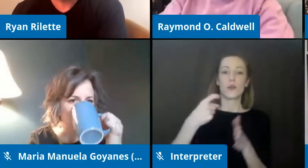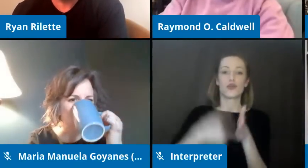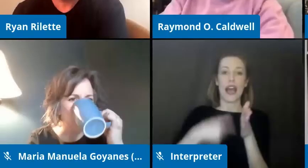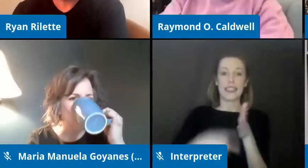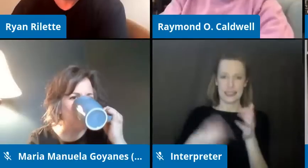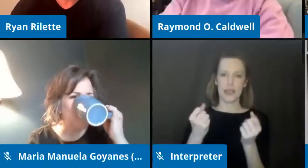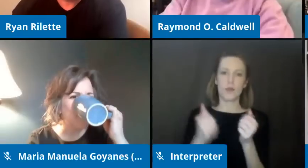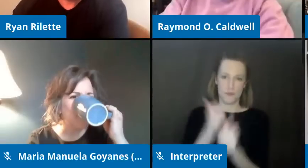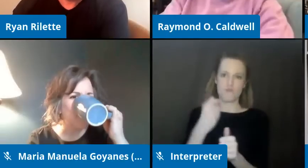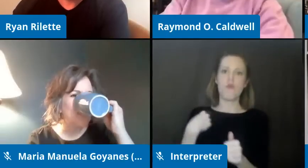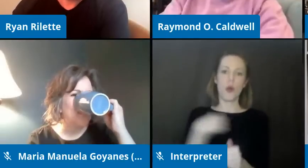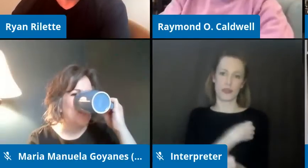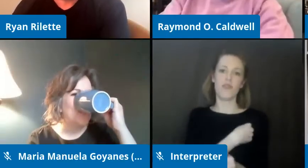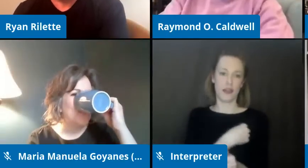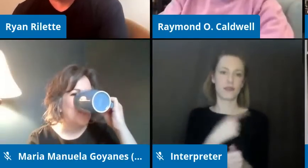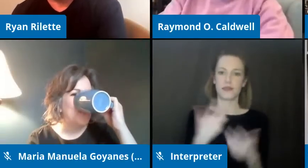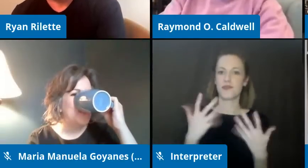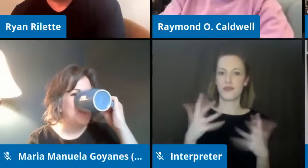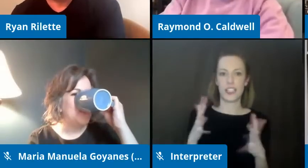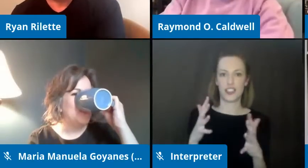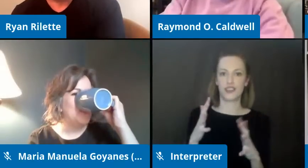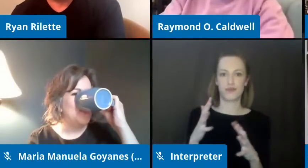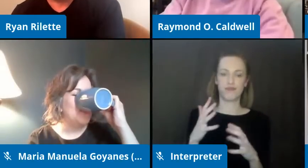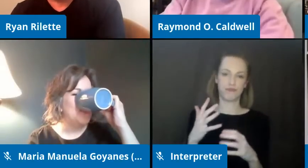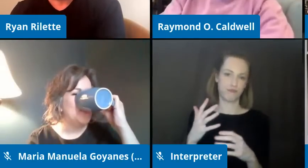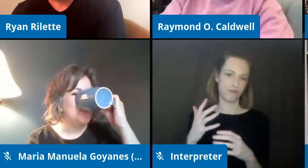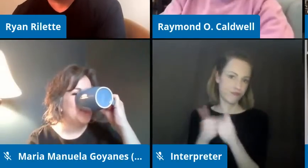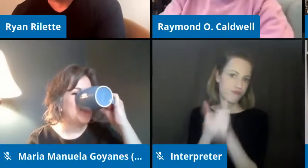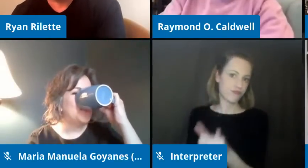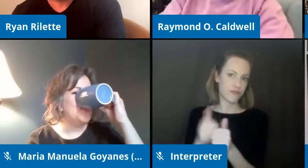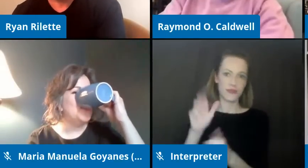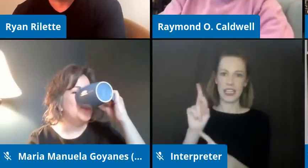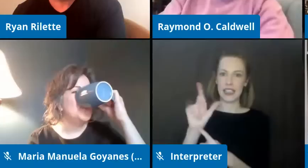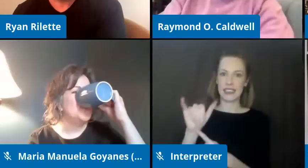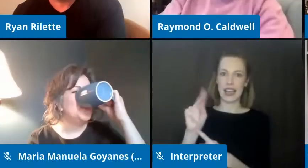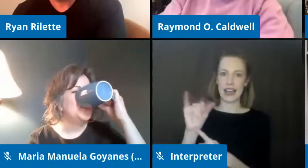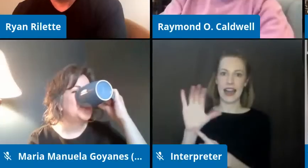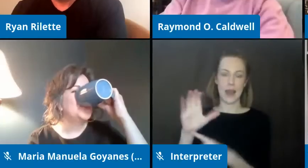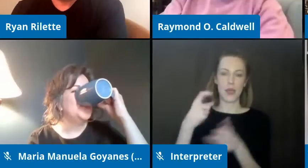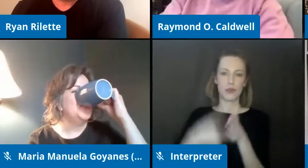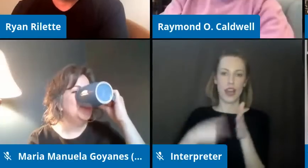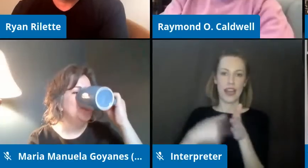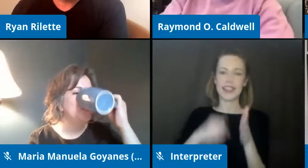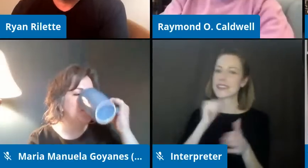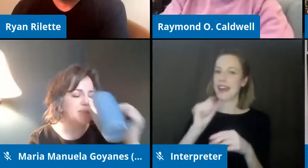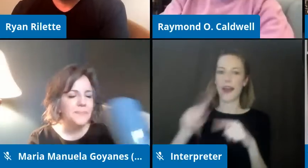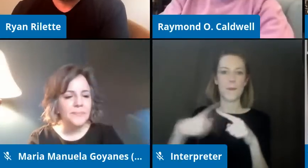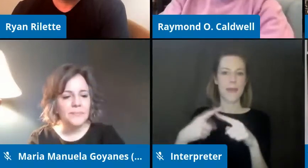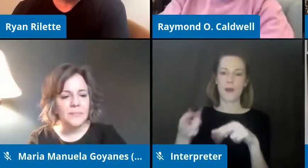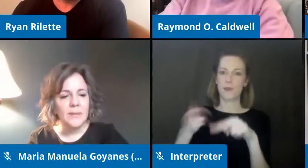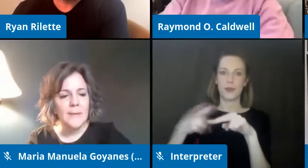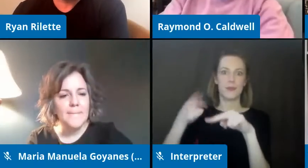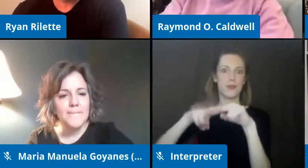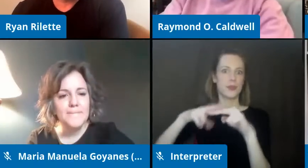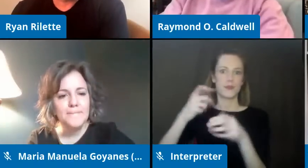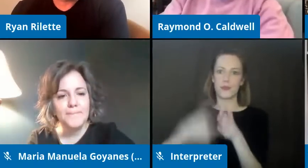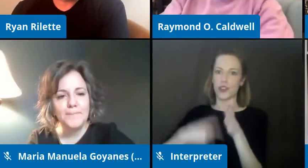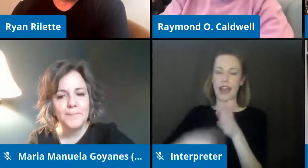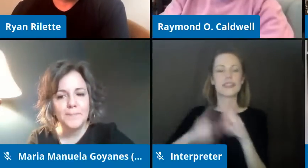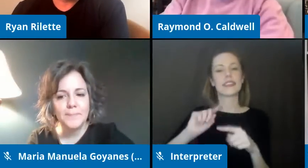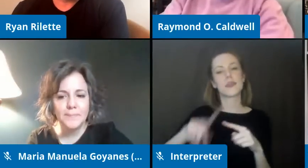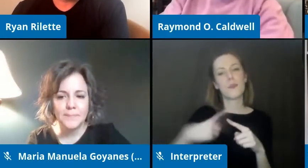just about raising your prices up. Dynamic pricing is about raising your, you know, lowering your prices when necessary. And I think we're going to all have to be...